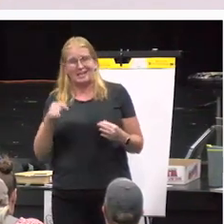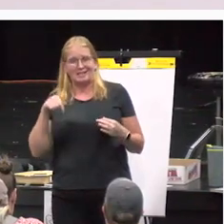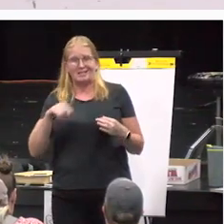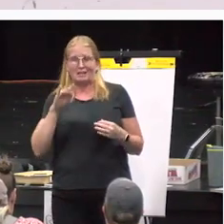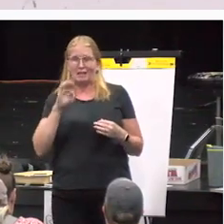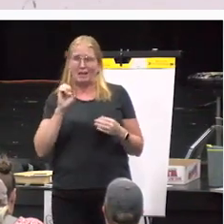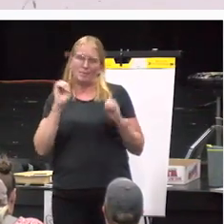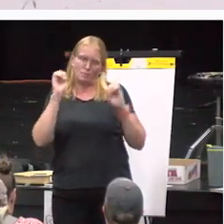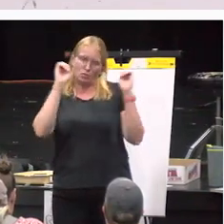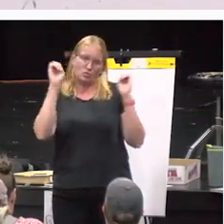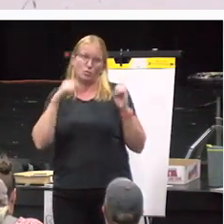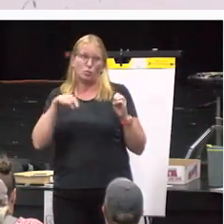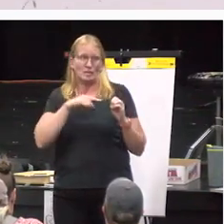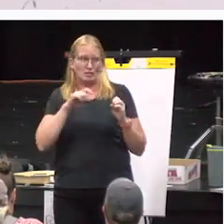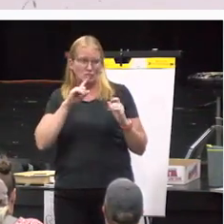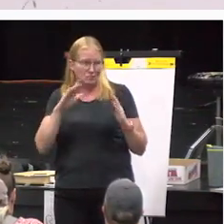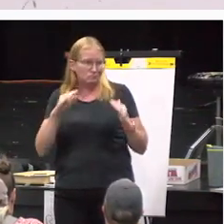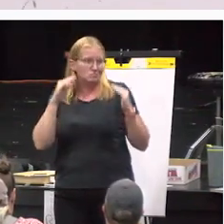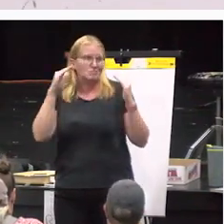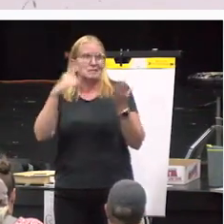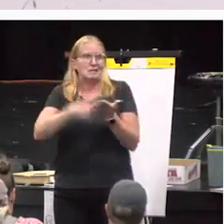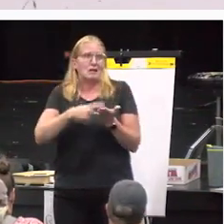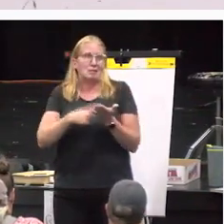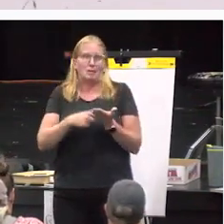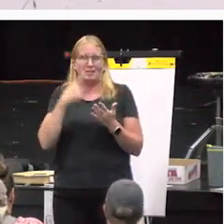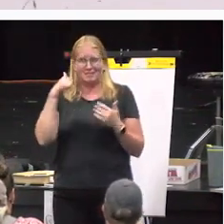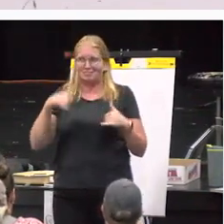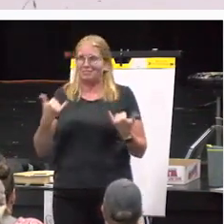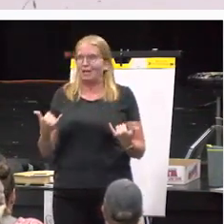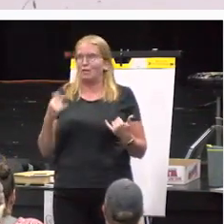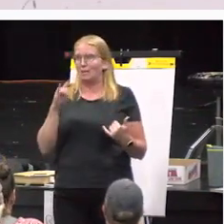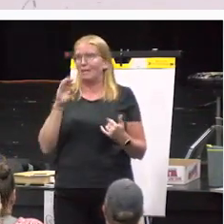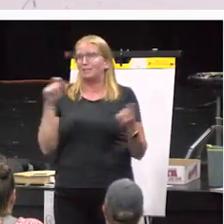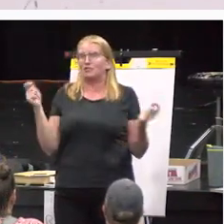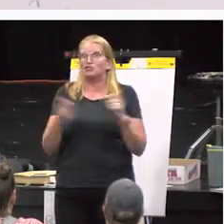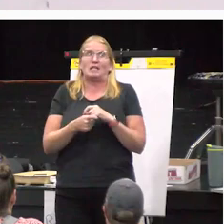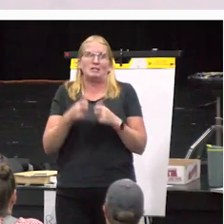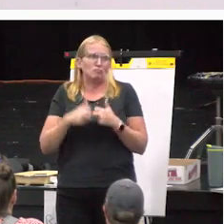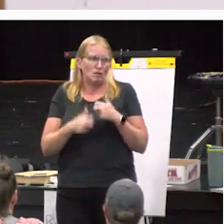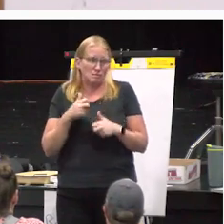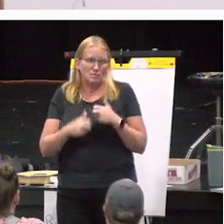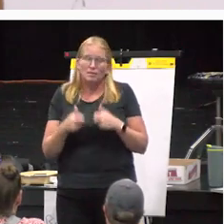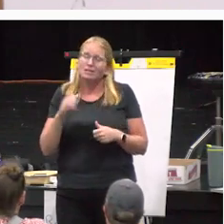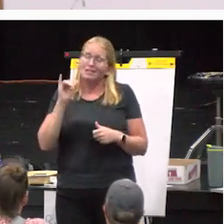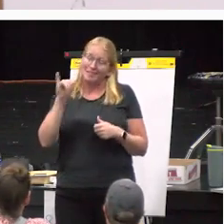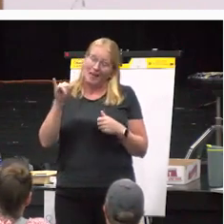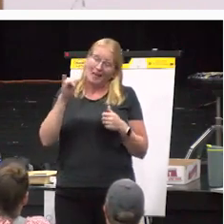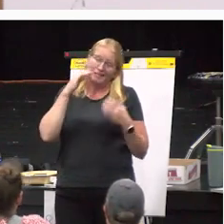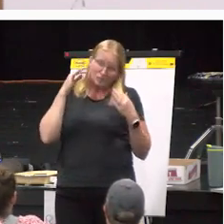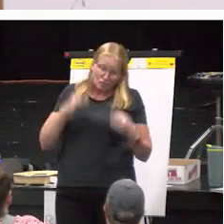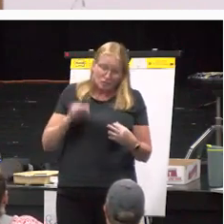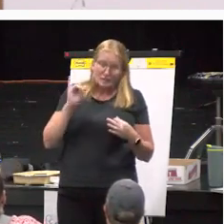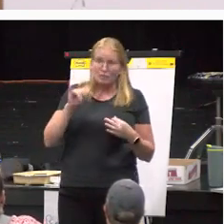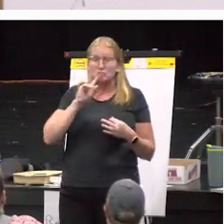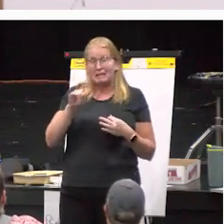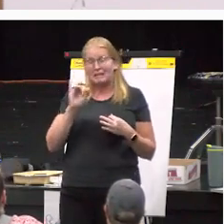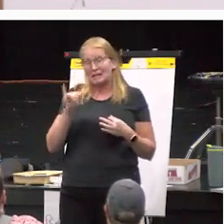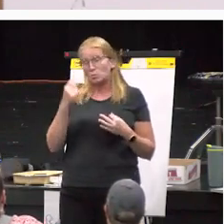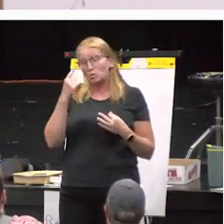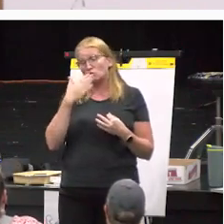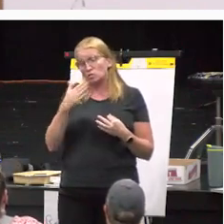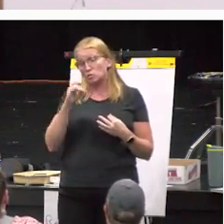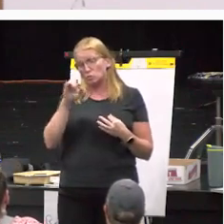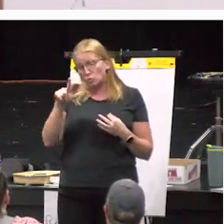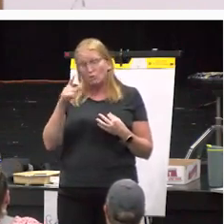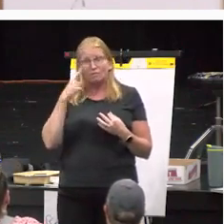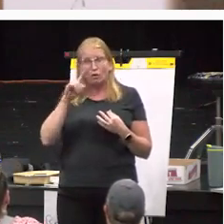the dialogue about the climate change era we live in. The declaration can serve as an outreach and education tool and can be used